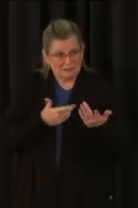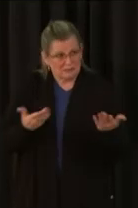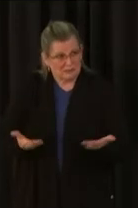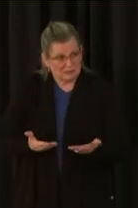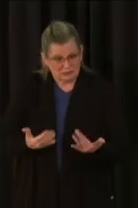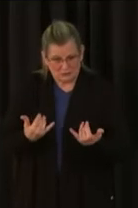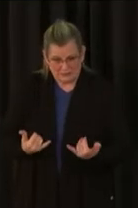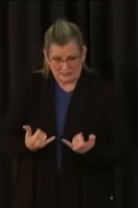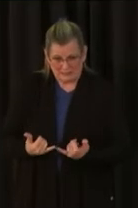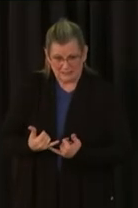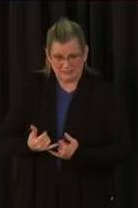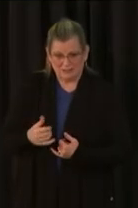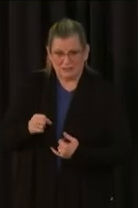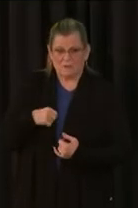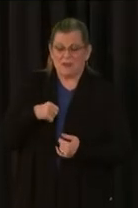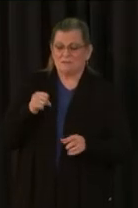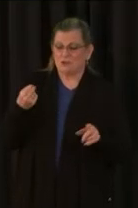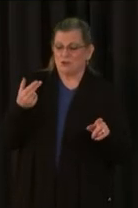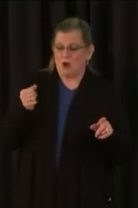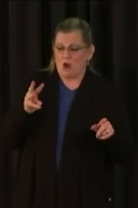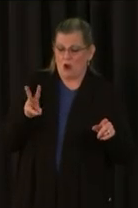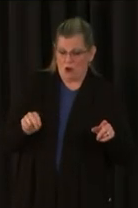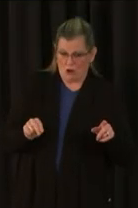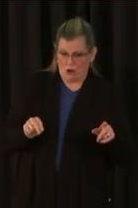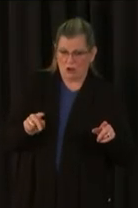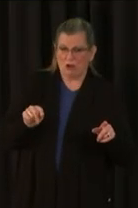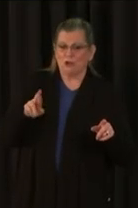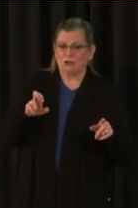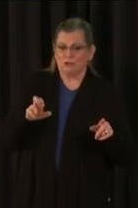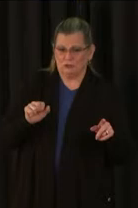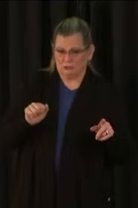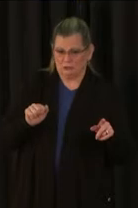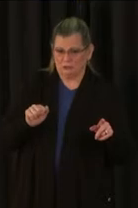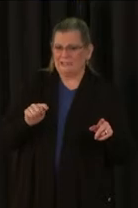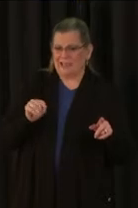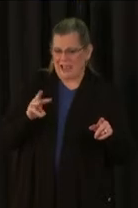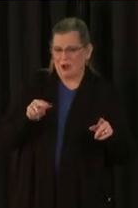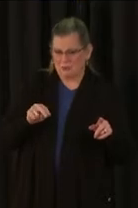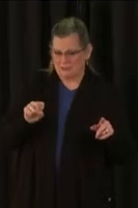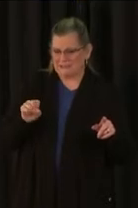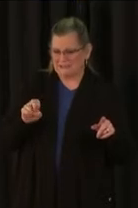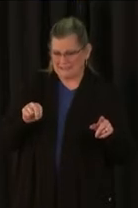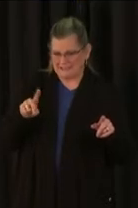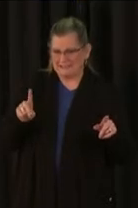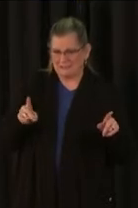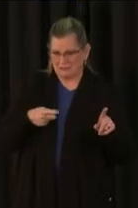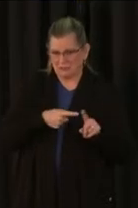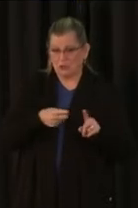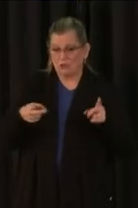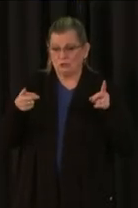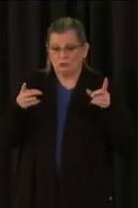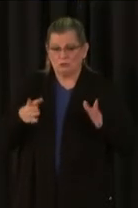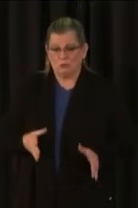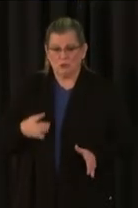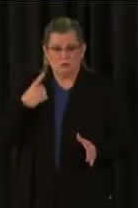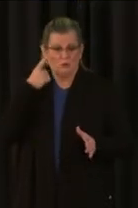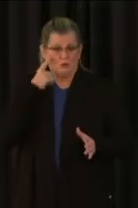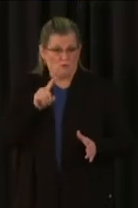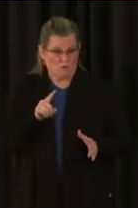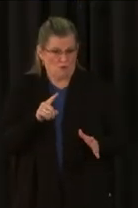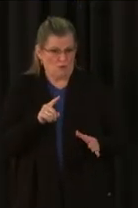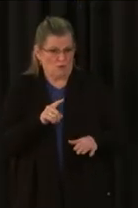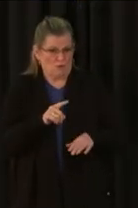Townsend. Many of you know, the Director of the Mayor's Office of Nightlife and Culture. We've talked a lot about,